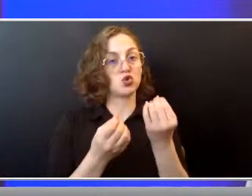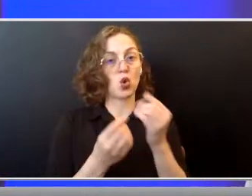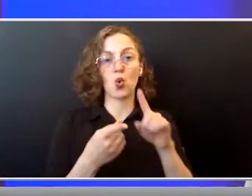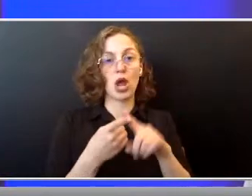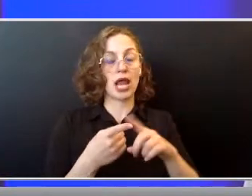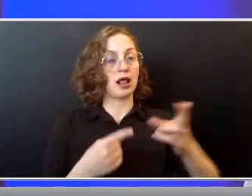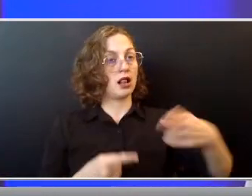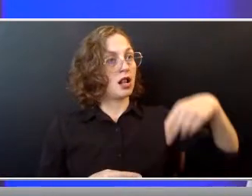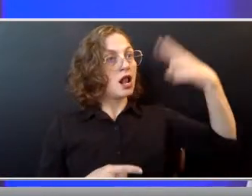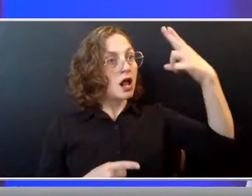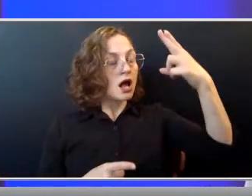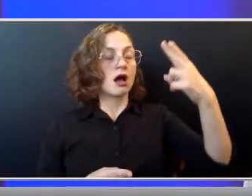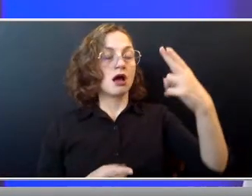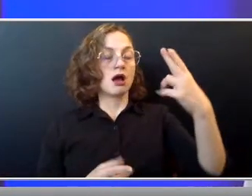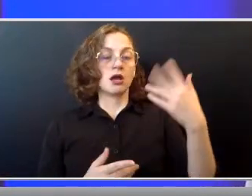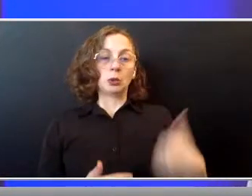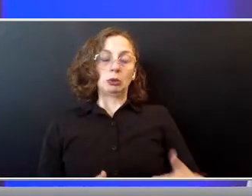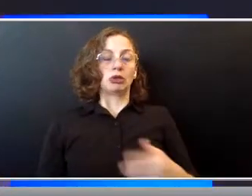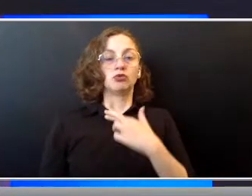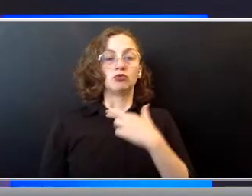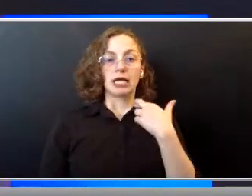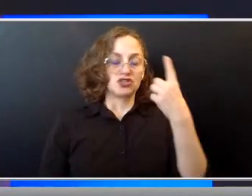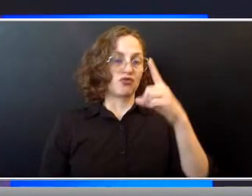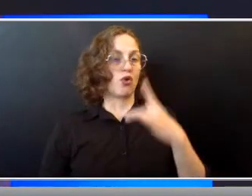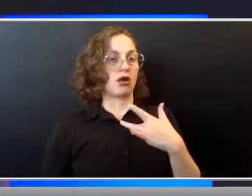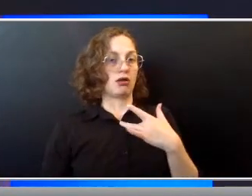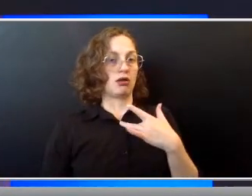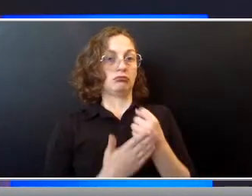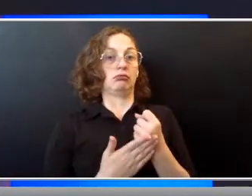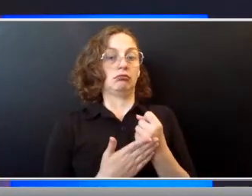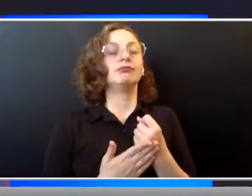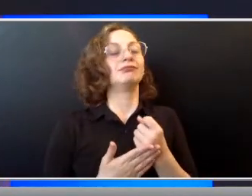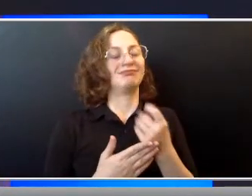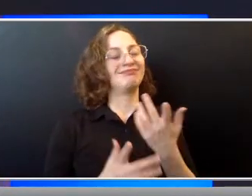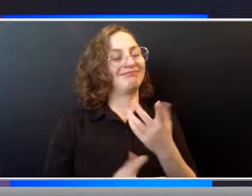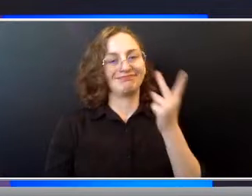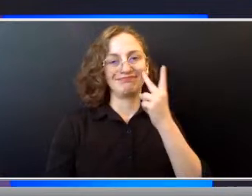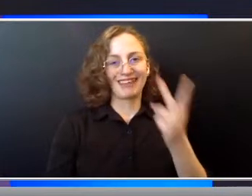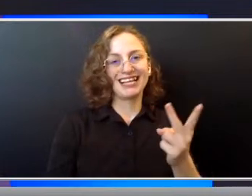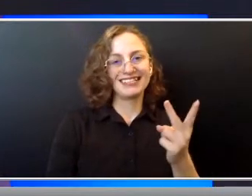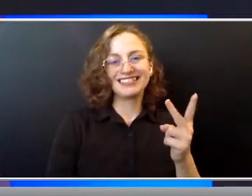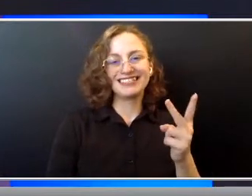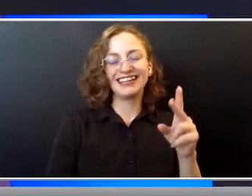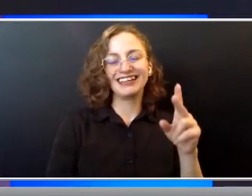events, they go to Dr. Moriarty. And we're going to get to Lp(a),